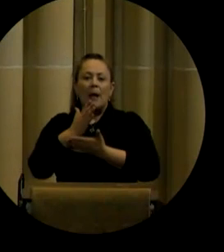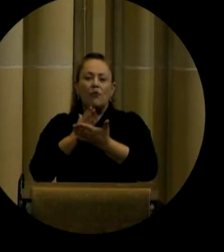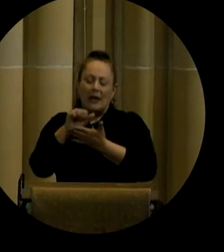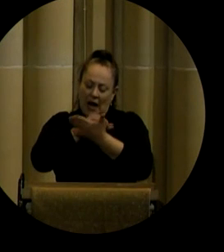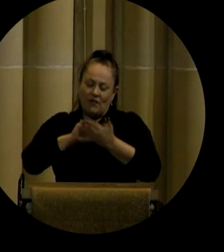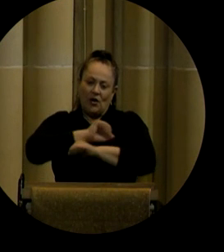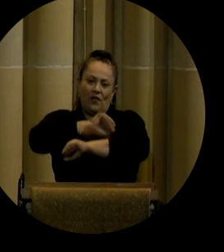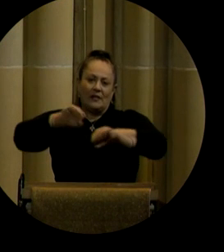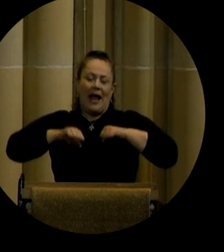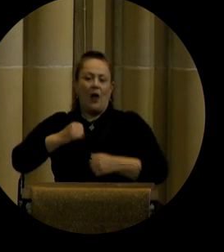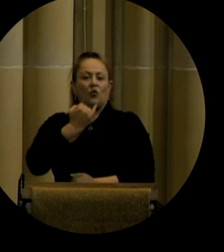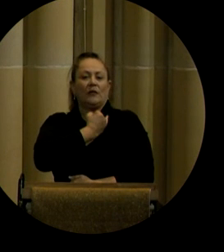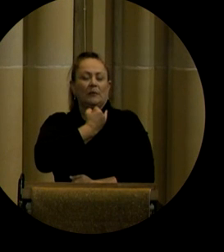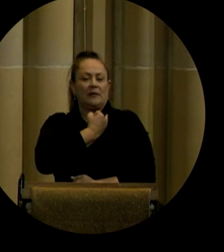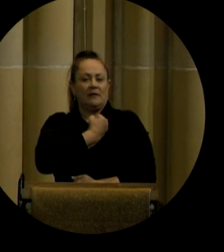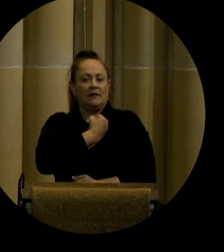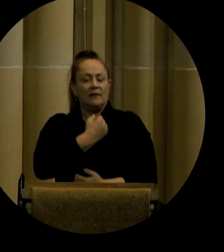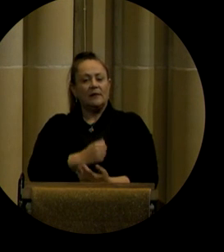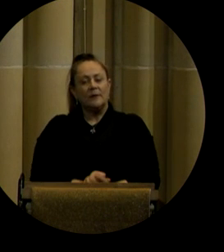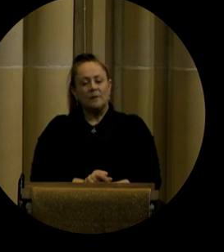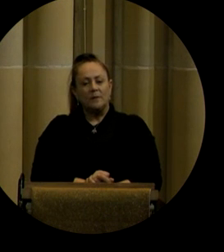forgive us our trespasses.